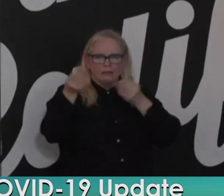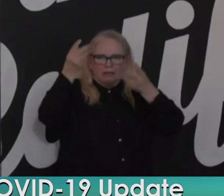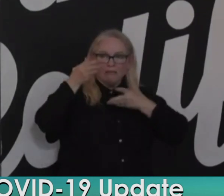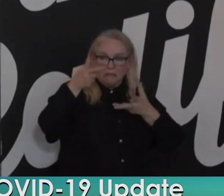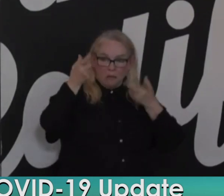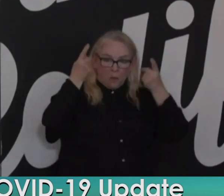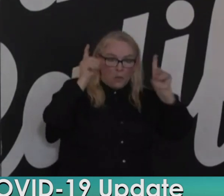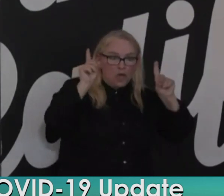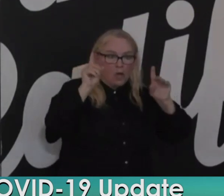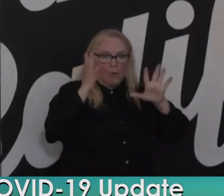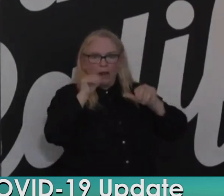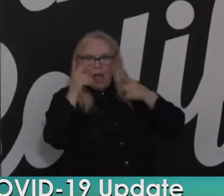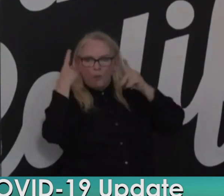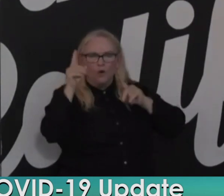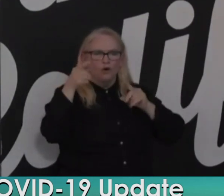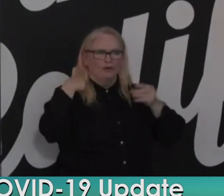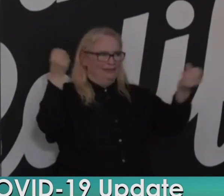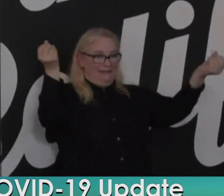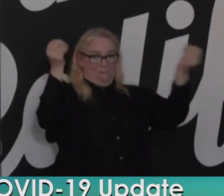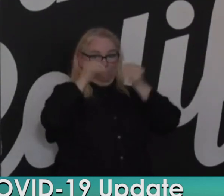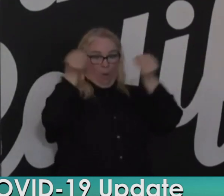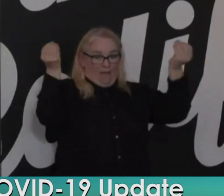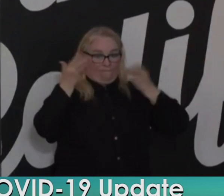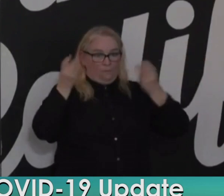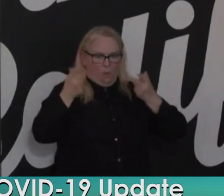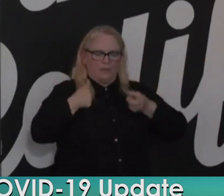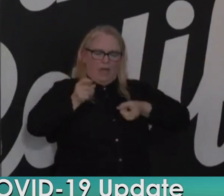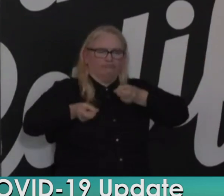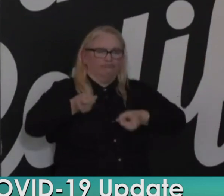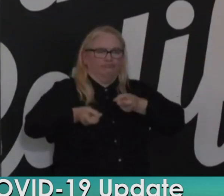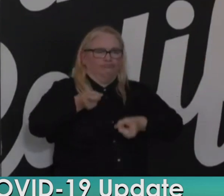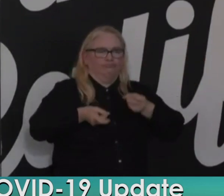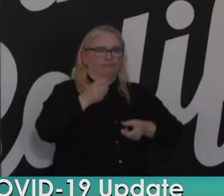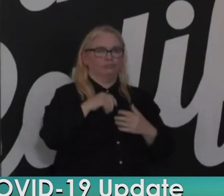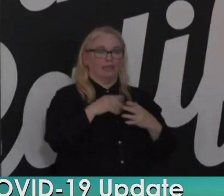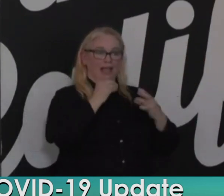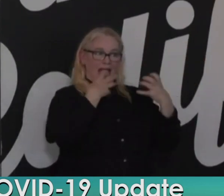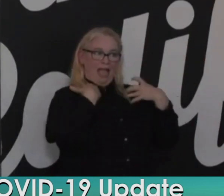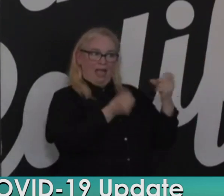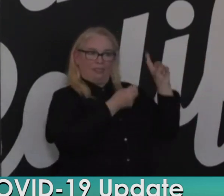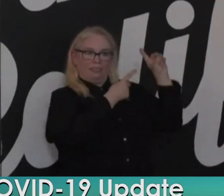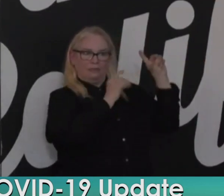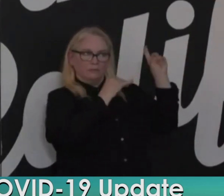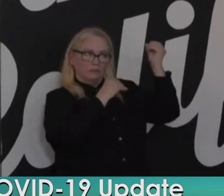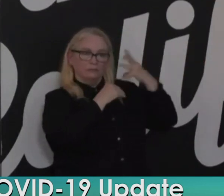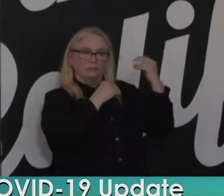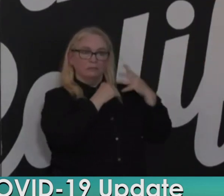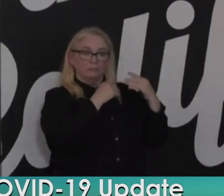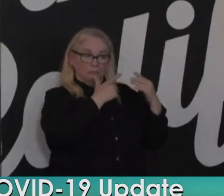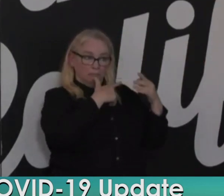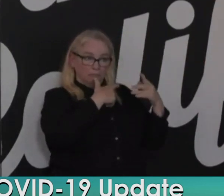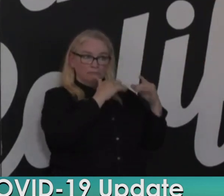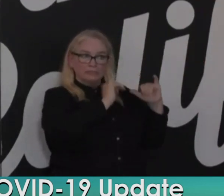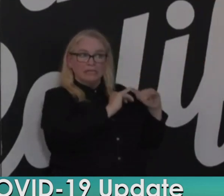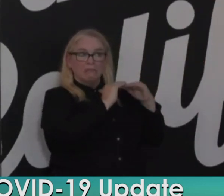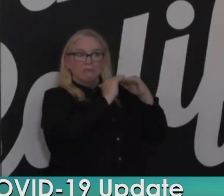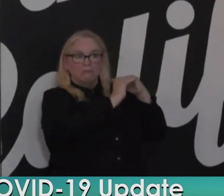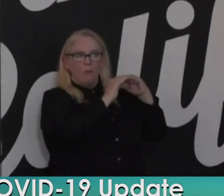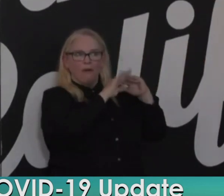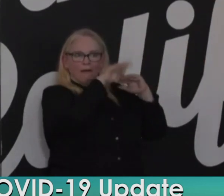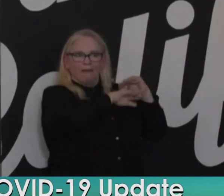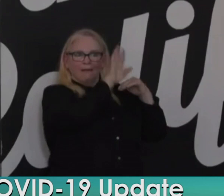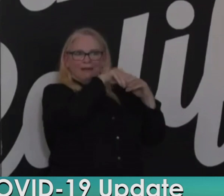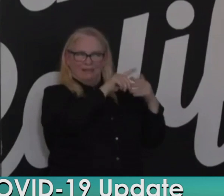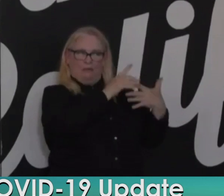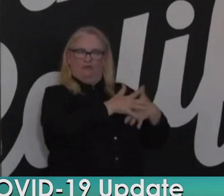directors, so that we are maintaining a public health mindset as our top priority. I also want